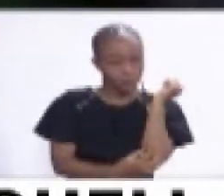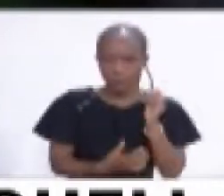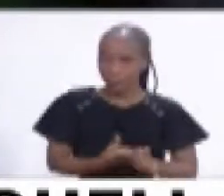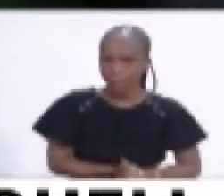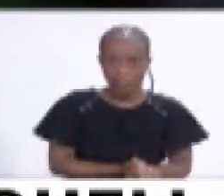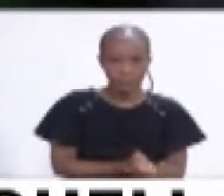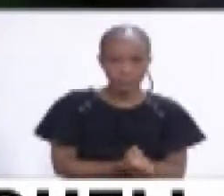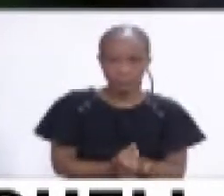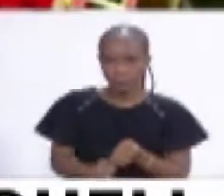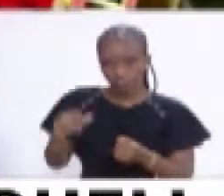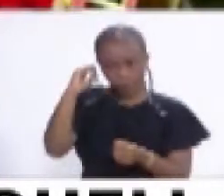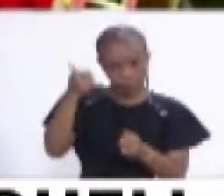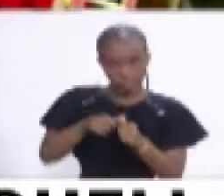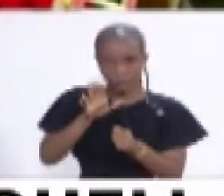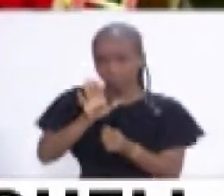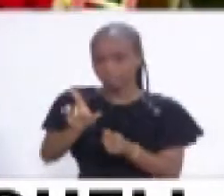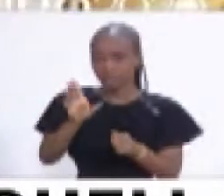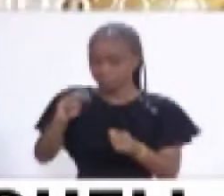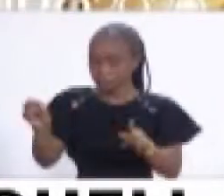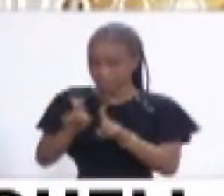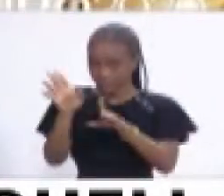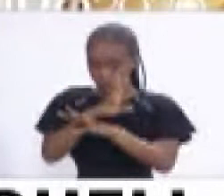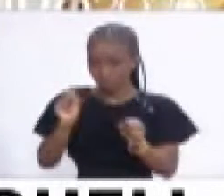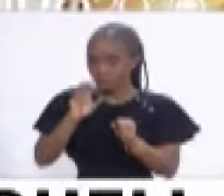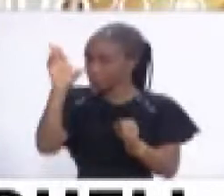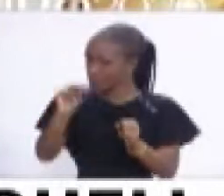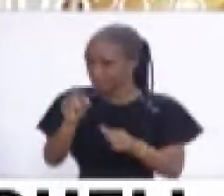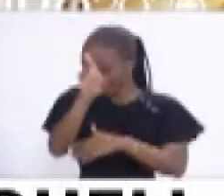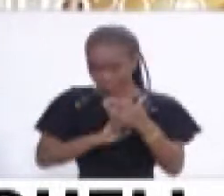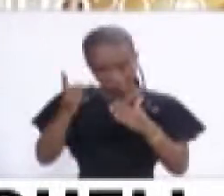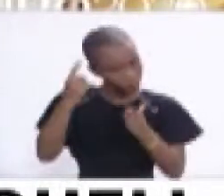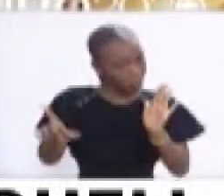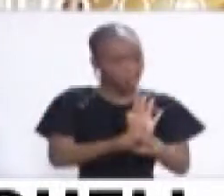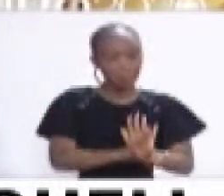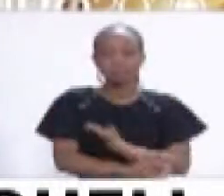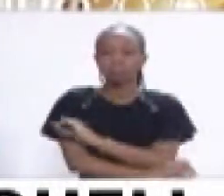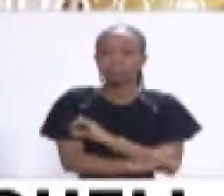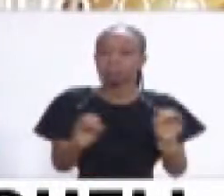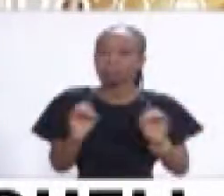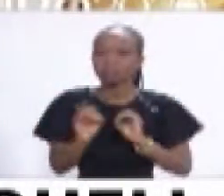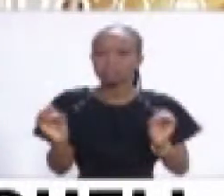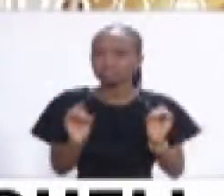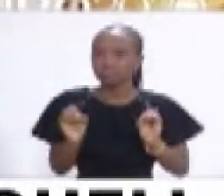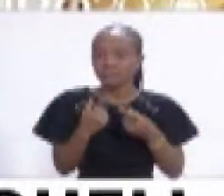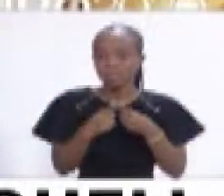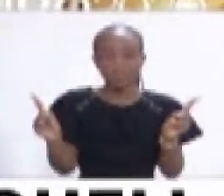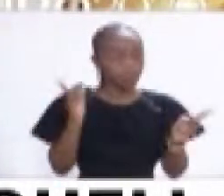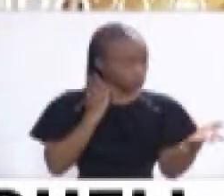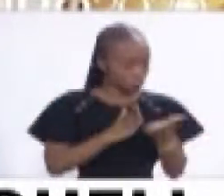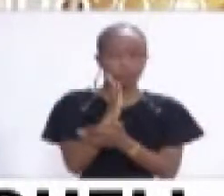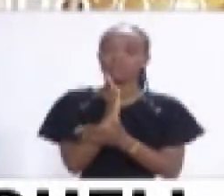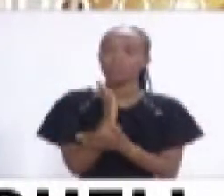say that I will remember him as a president who had no regard for the law. It's unfortunate, but that's a